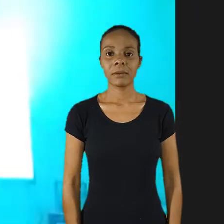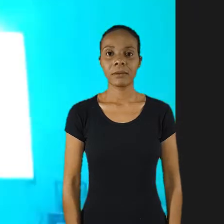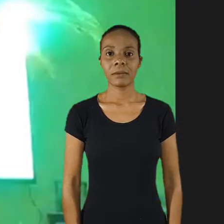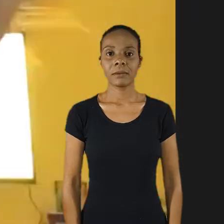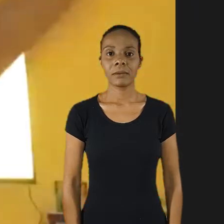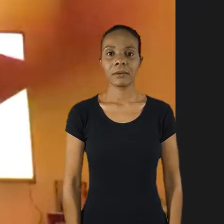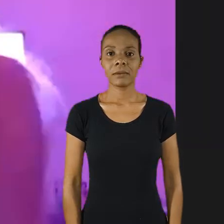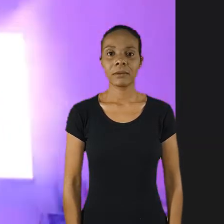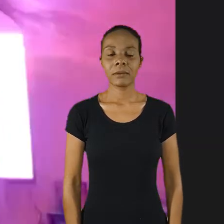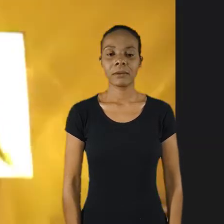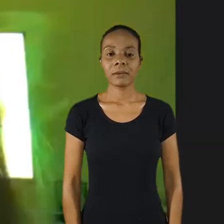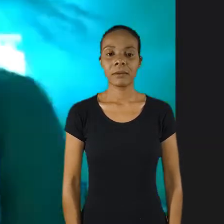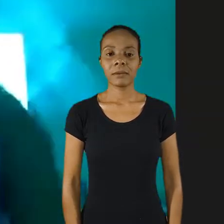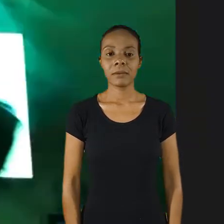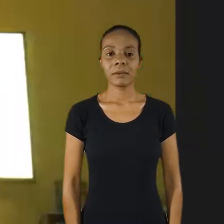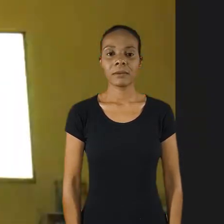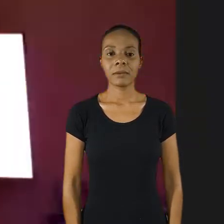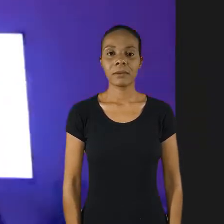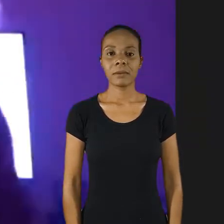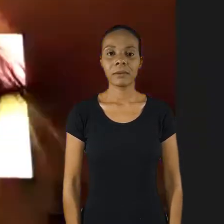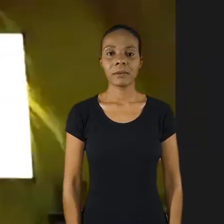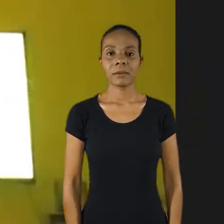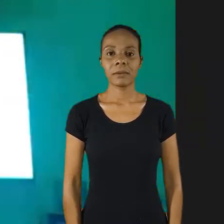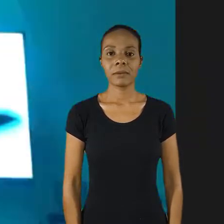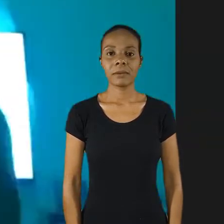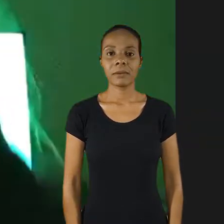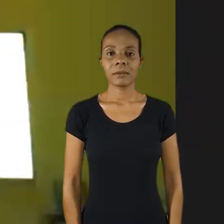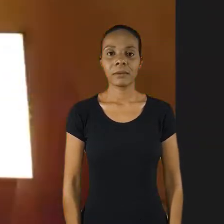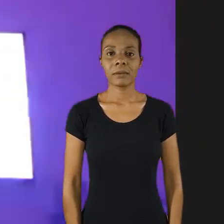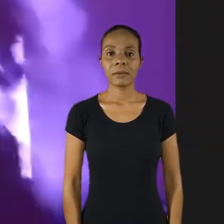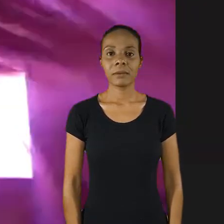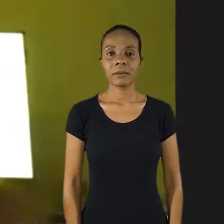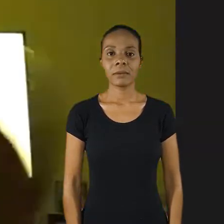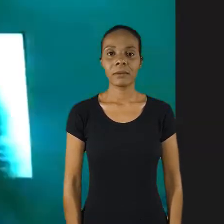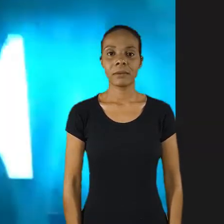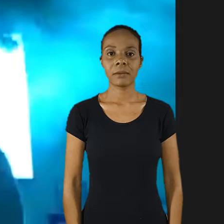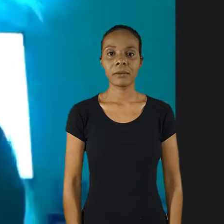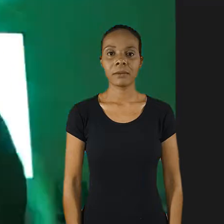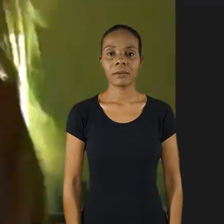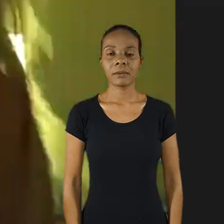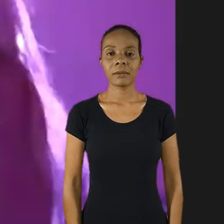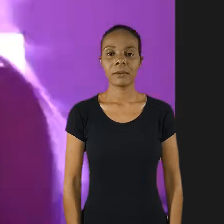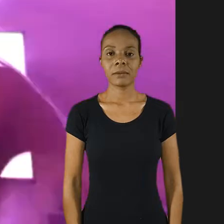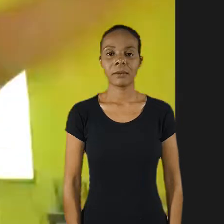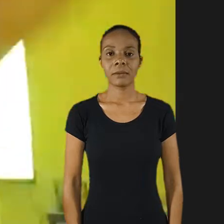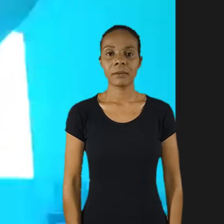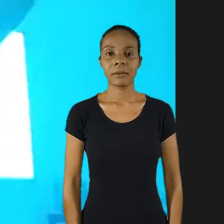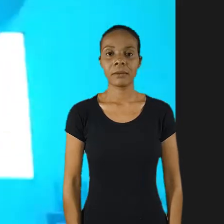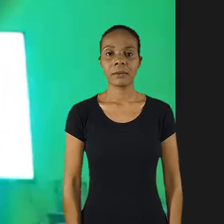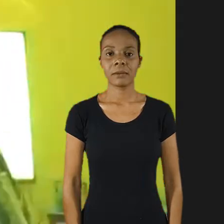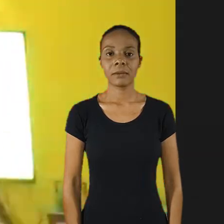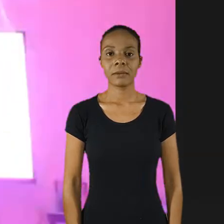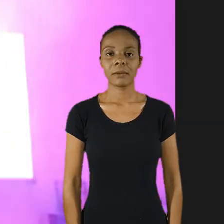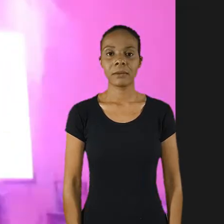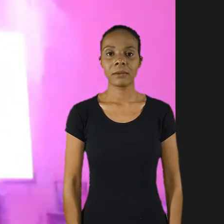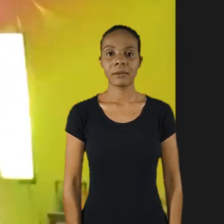'Cause we got them candles hanging from the ceiling, oh. We use our bodies to make our own videos. Put on